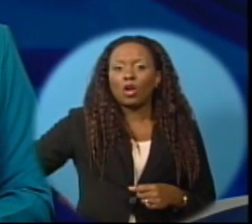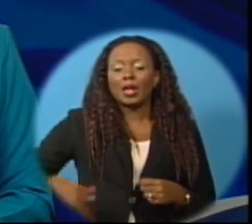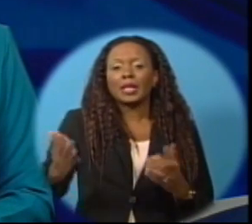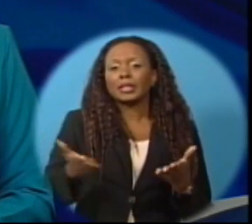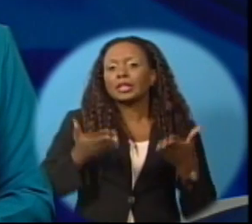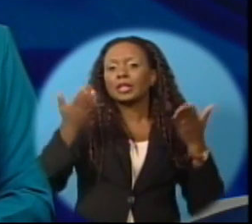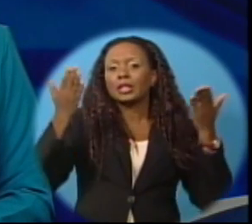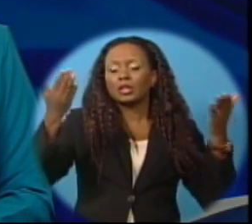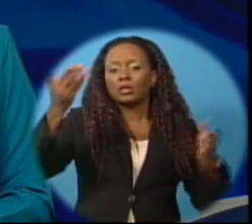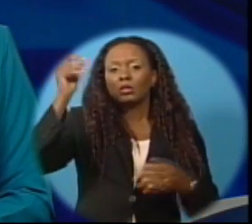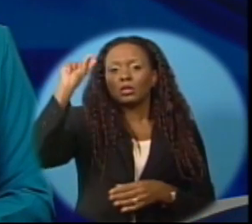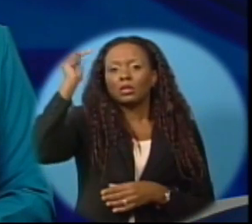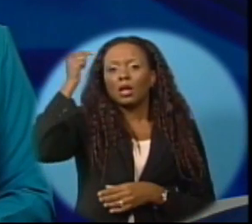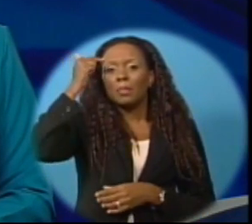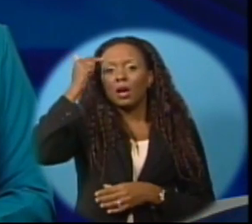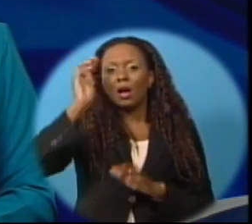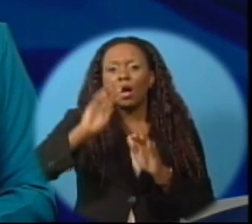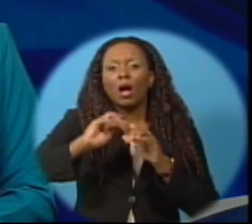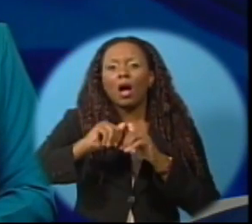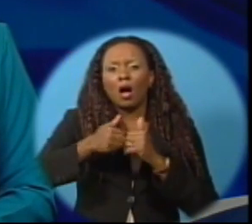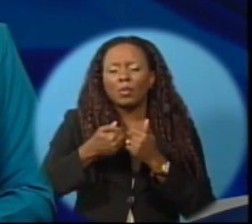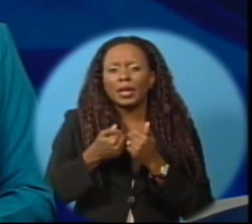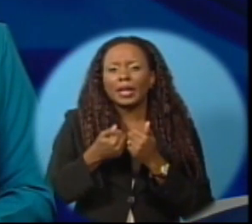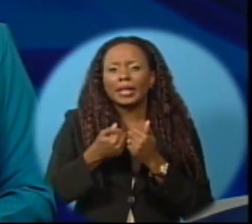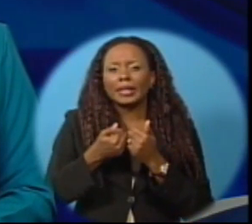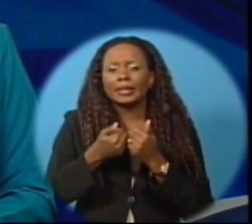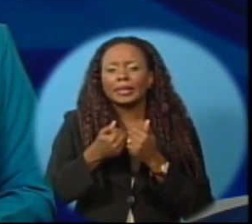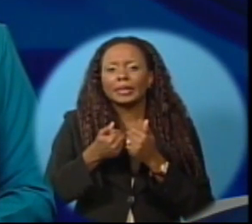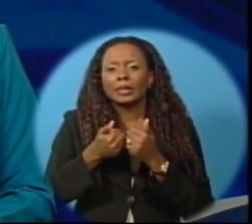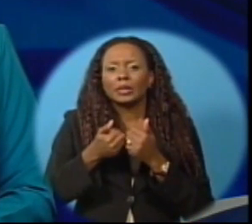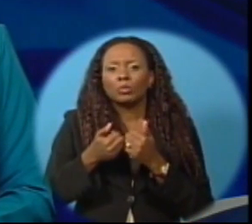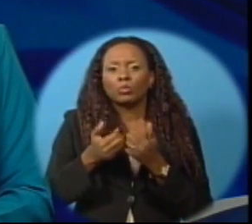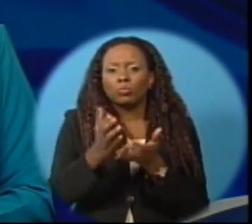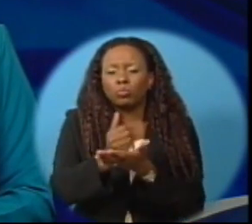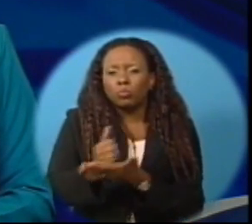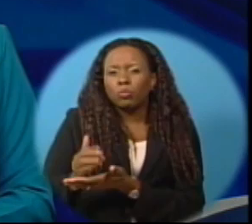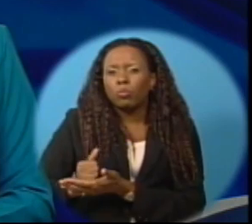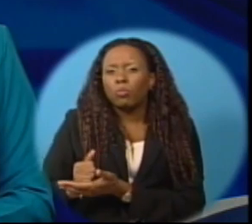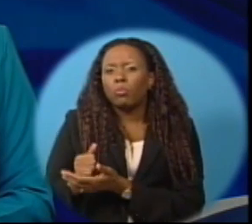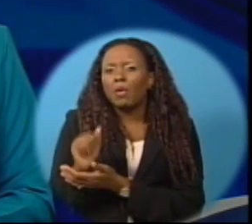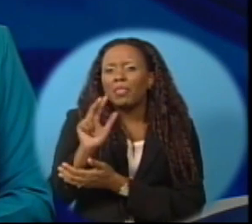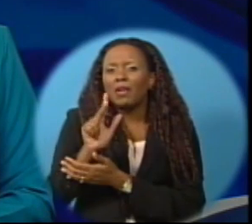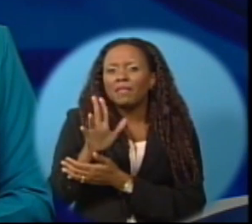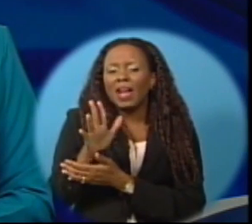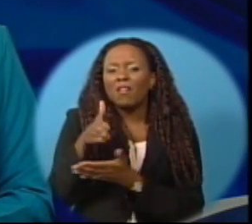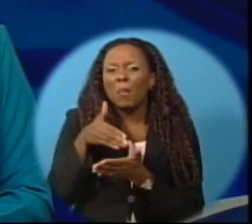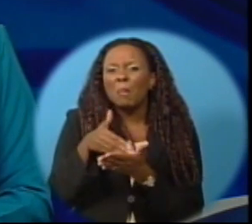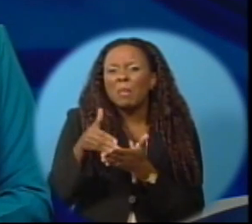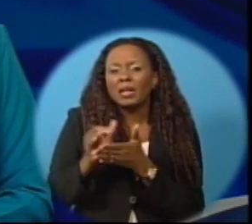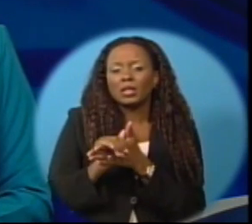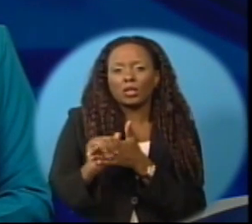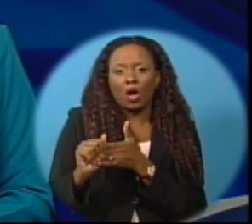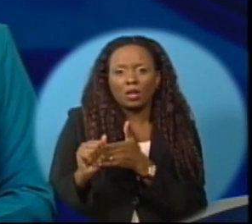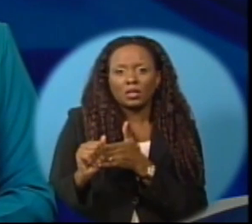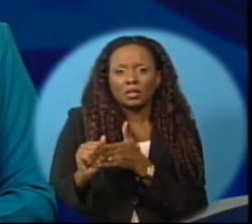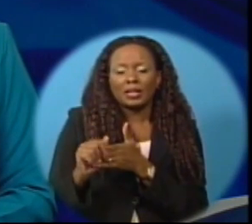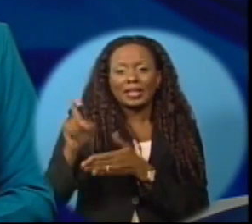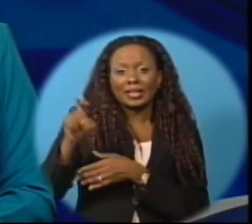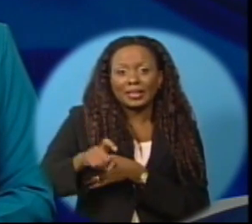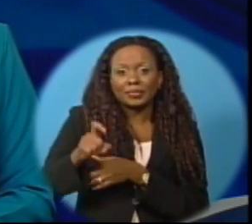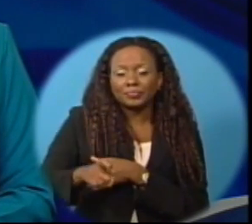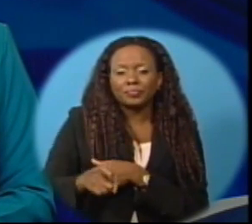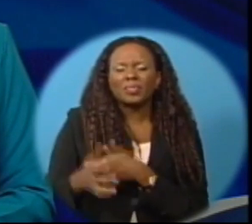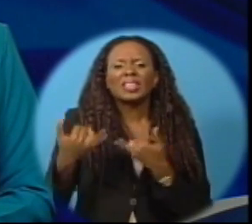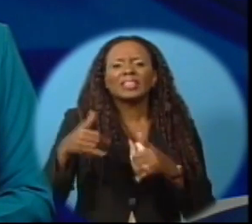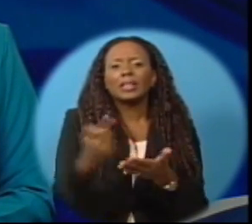yet made any recommendations to Cabinet on how it can make up the $35 million shortfall in financing, and